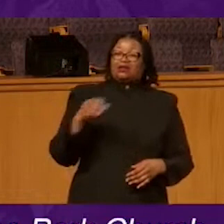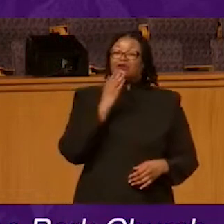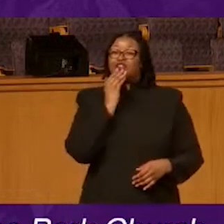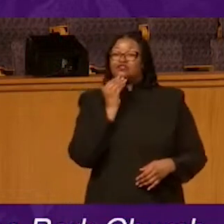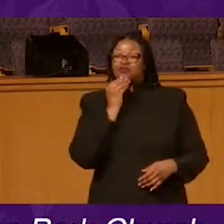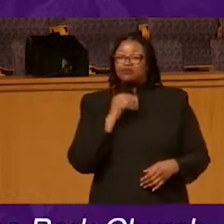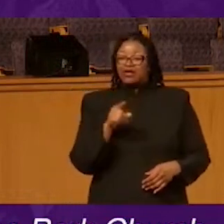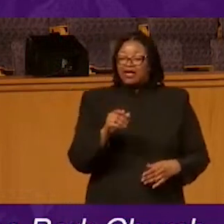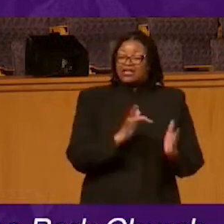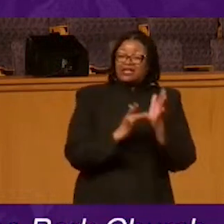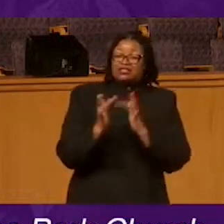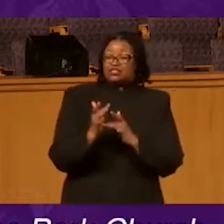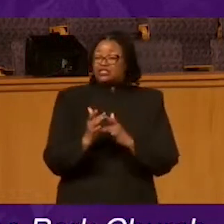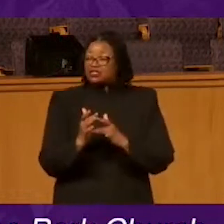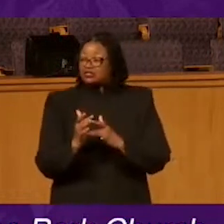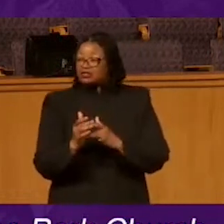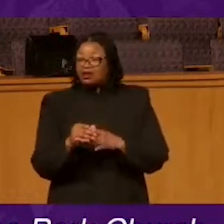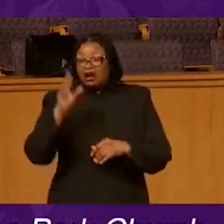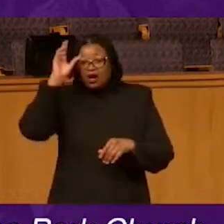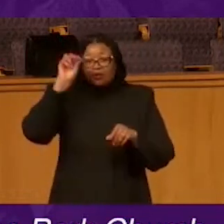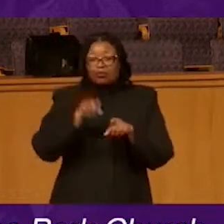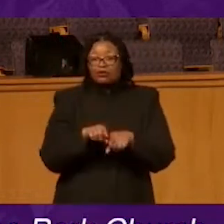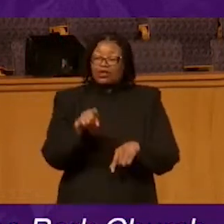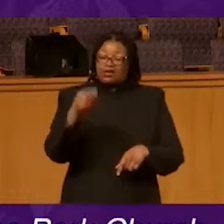He's Jesus' brother.